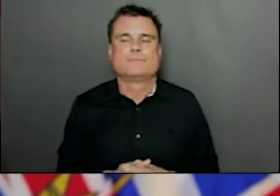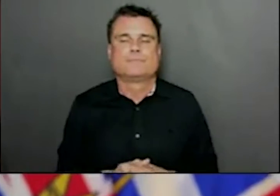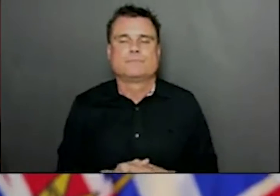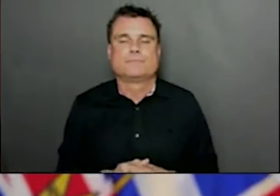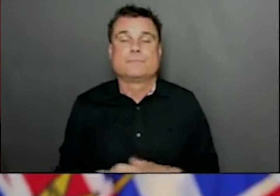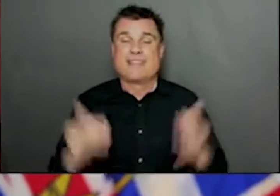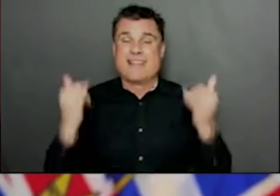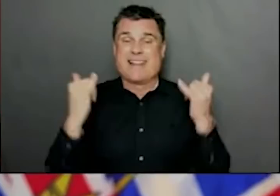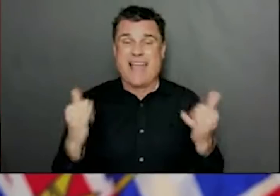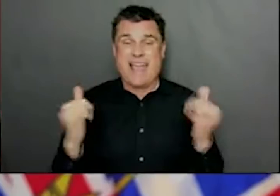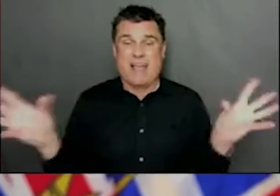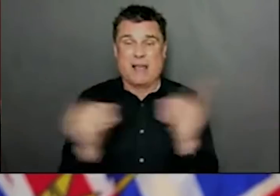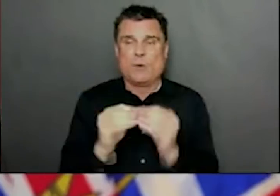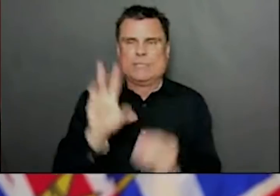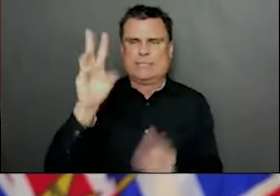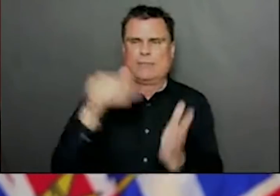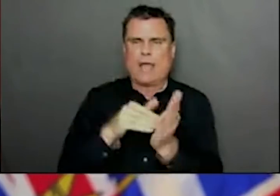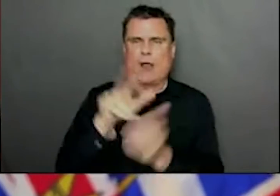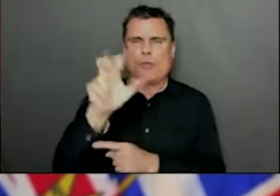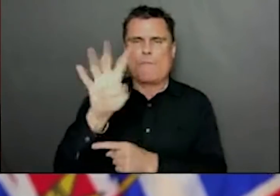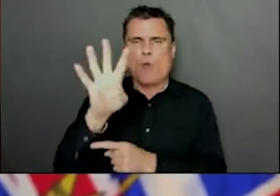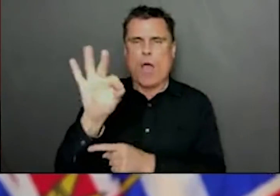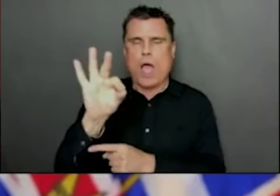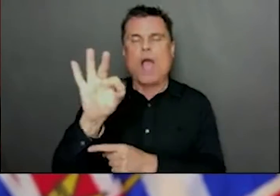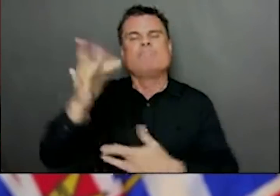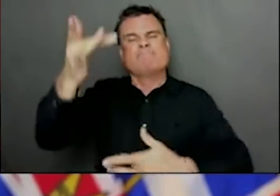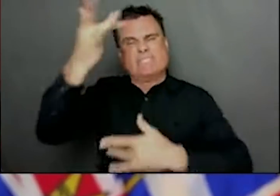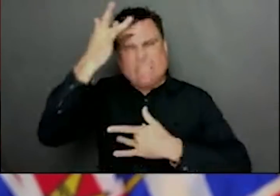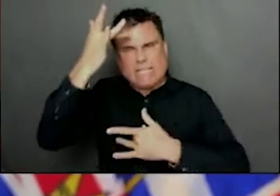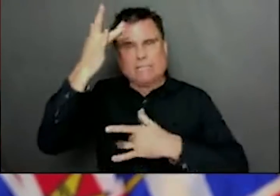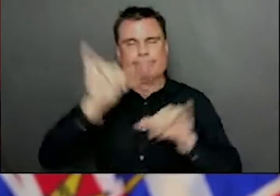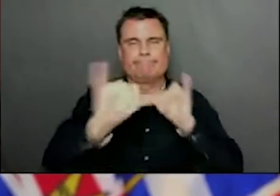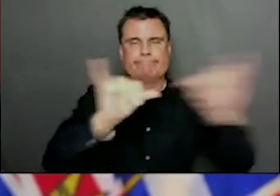6,349 active cases in all areas of British Columbia.